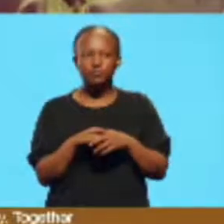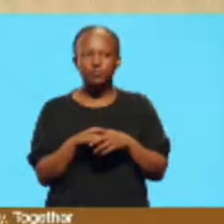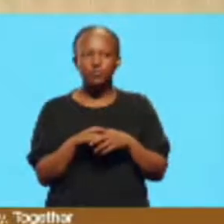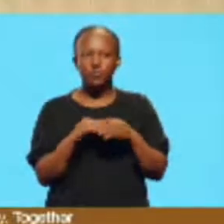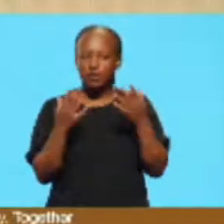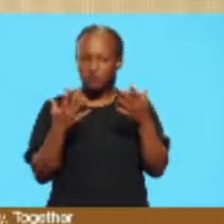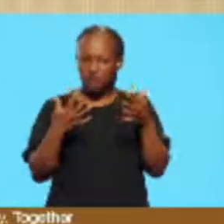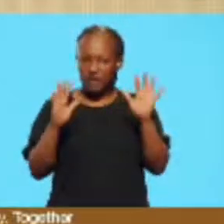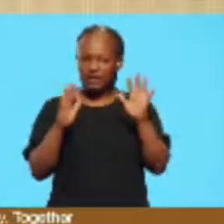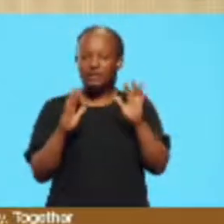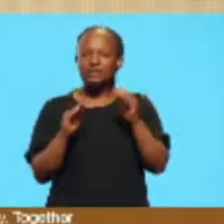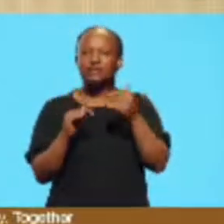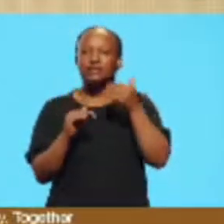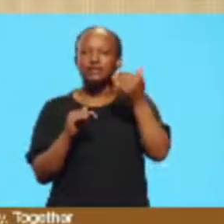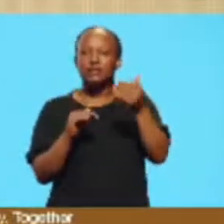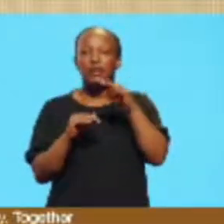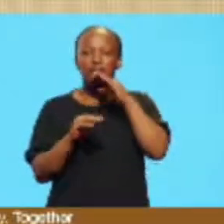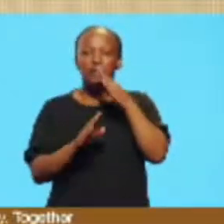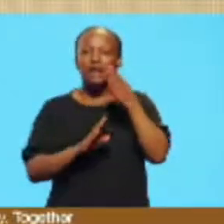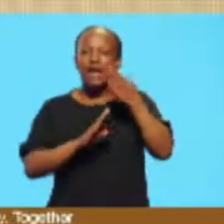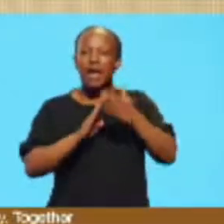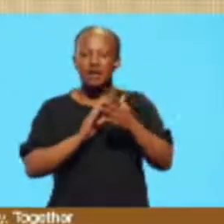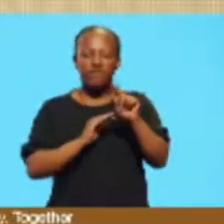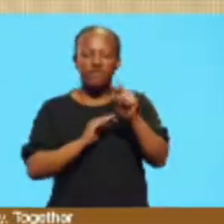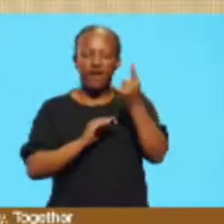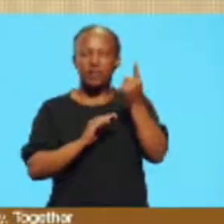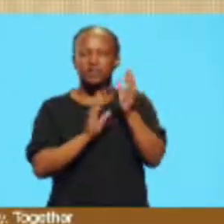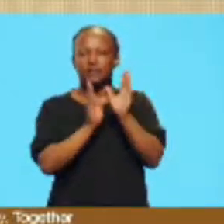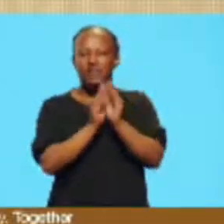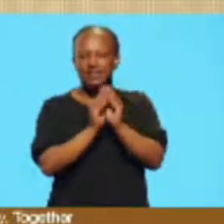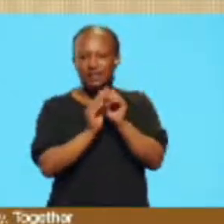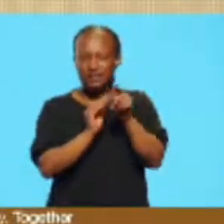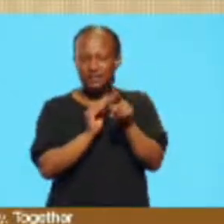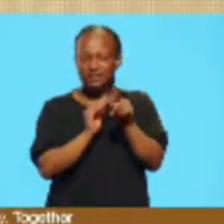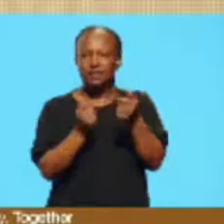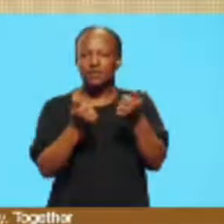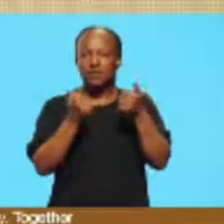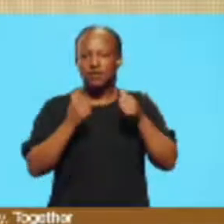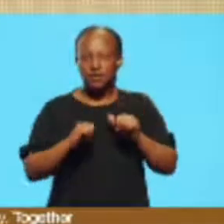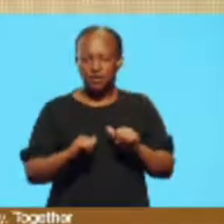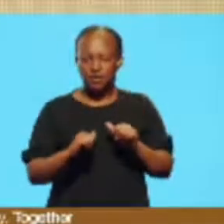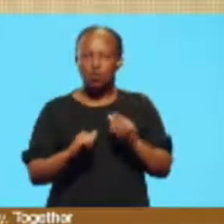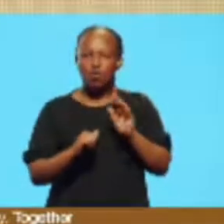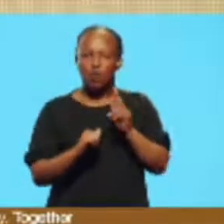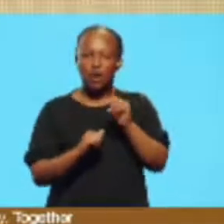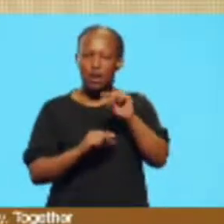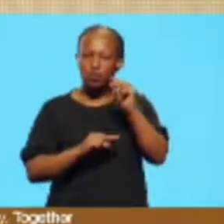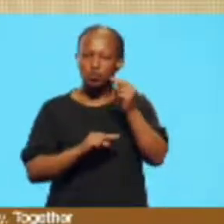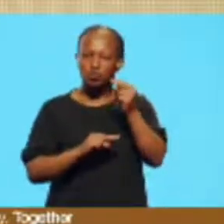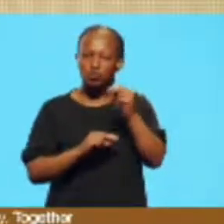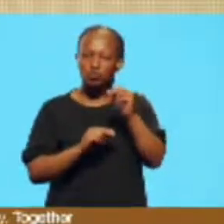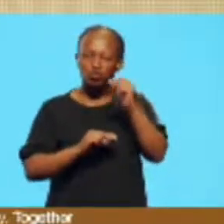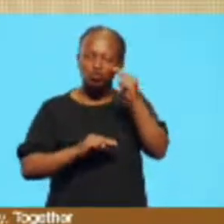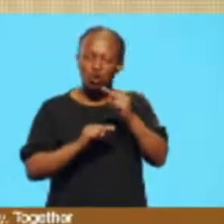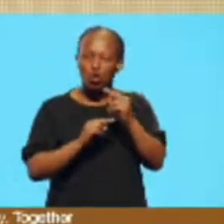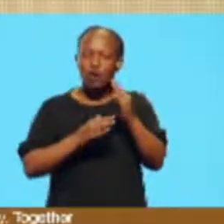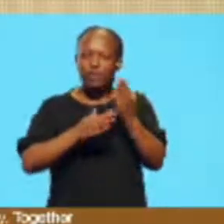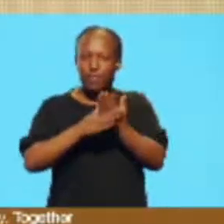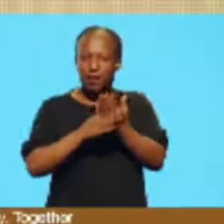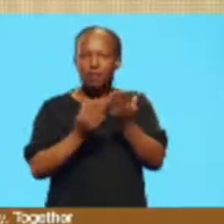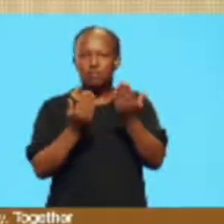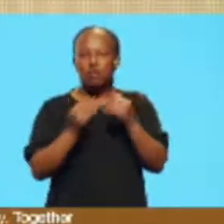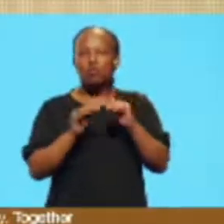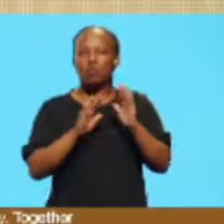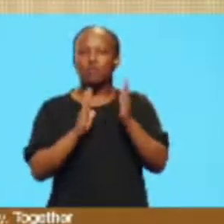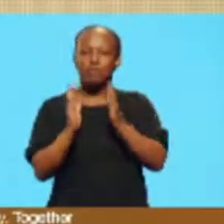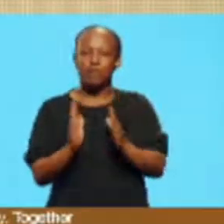that, it will then come to the end of this first session, and then we take a very short break of about 10 minutes, and then prepare for a